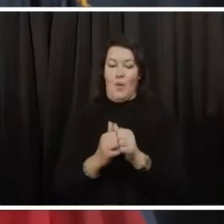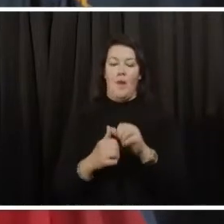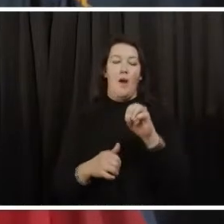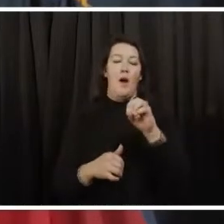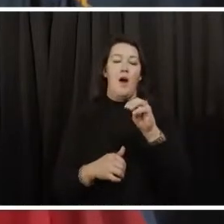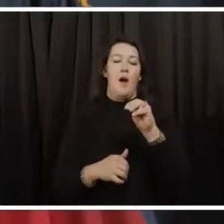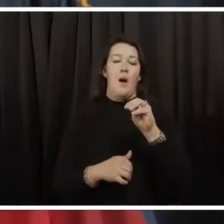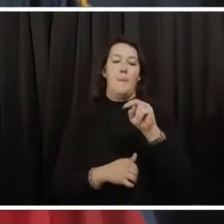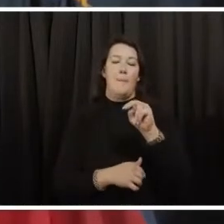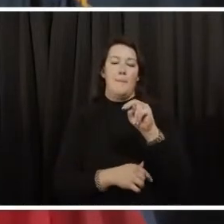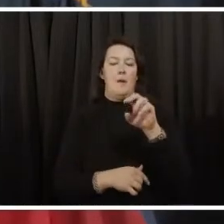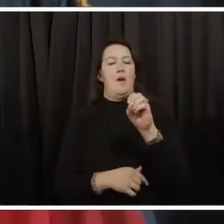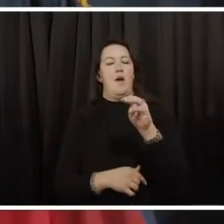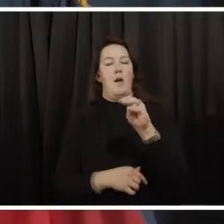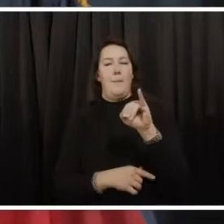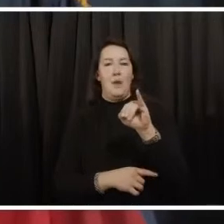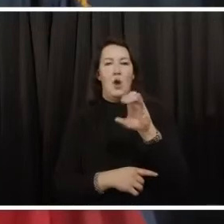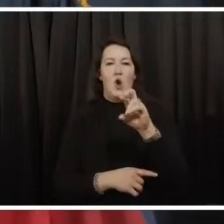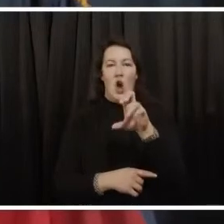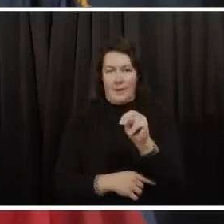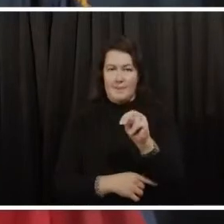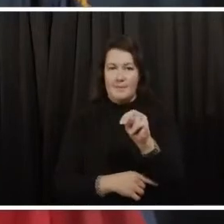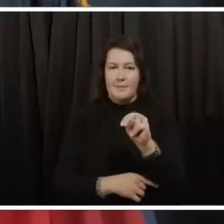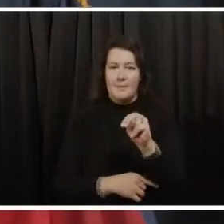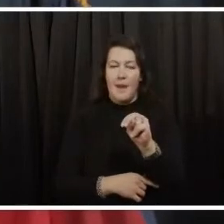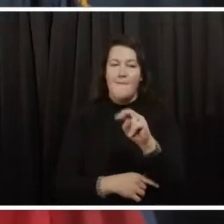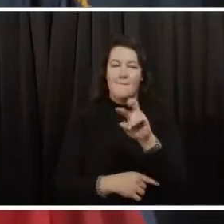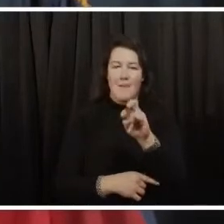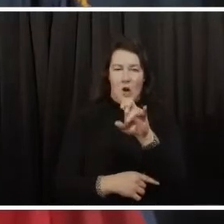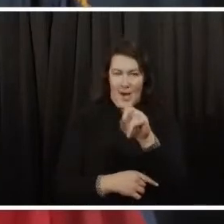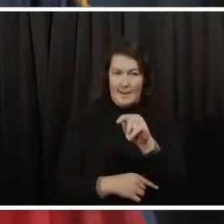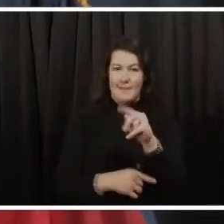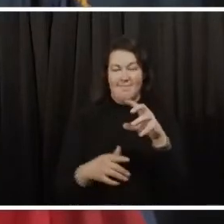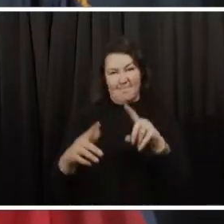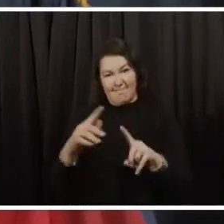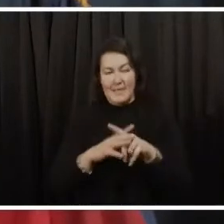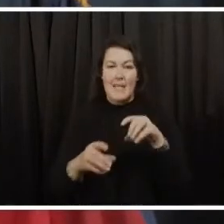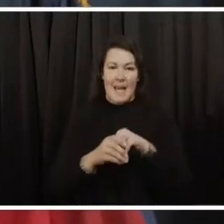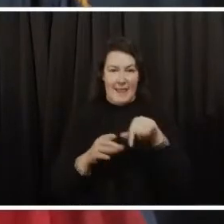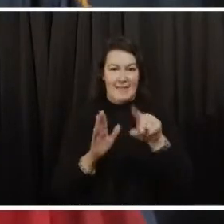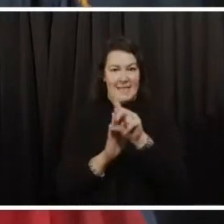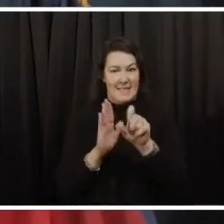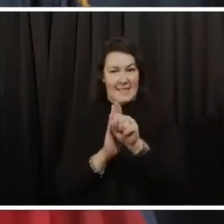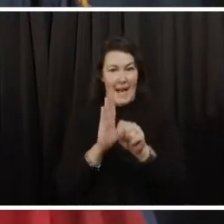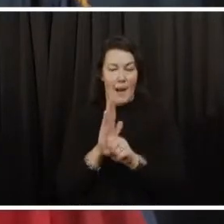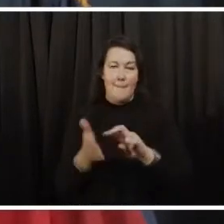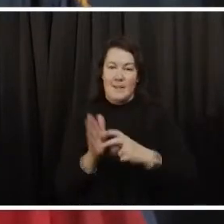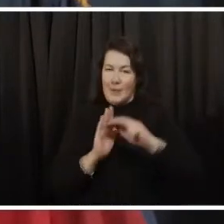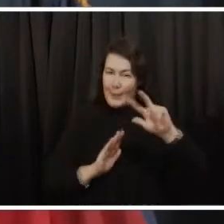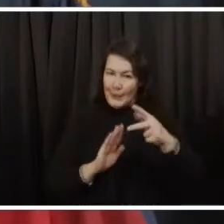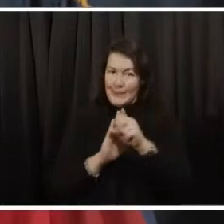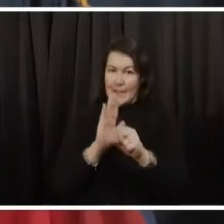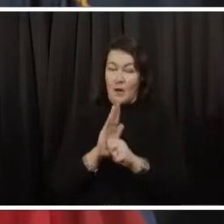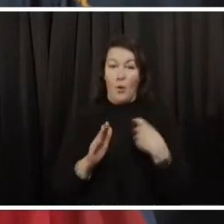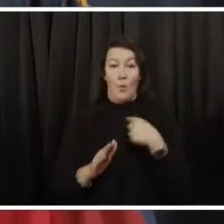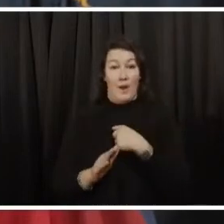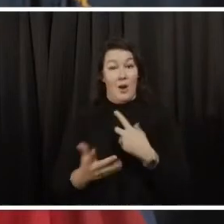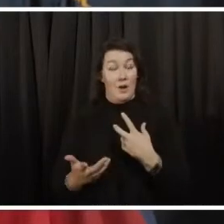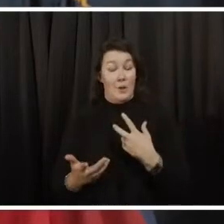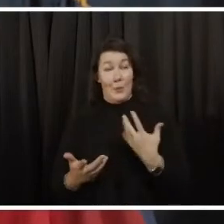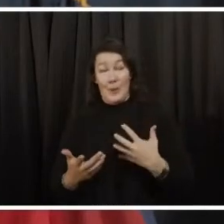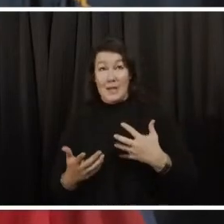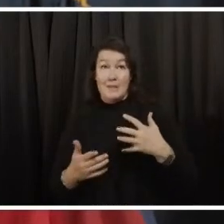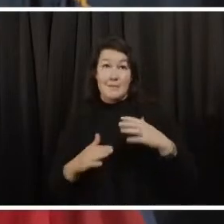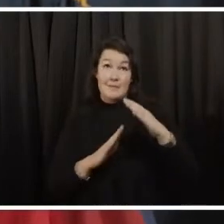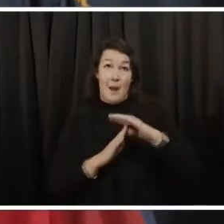the state lab and CDPHE and all the folks. We have one of the highest surveillance rates of variants of any state. We're in the top